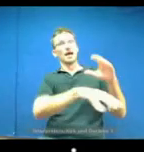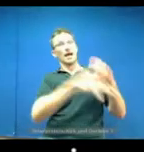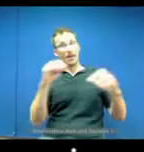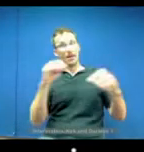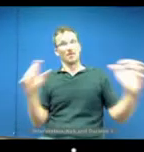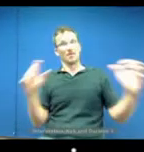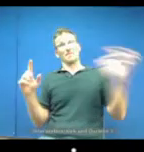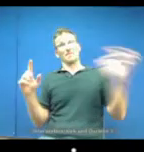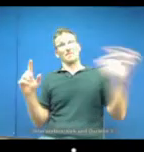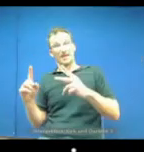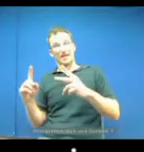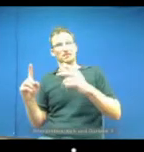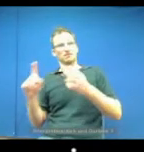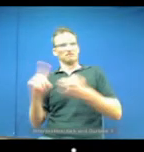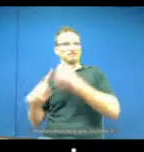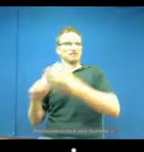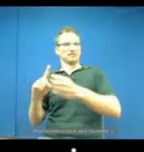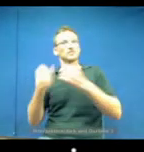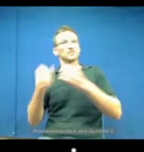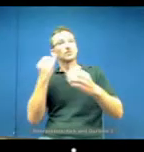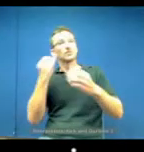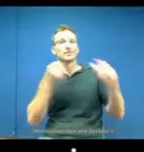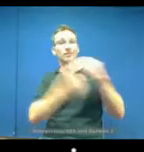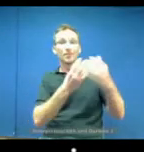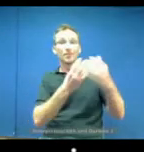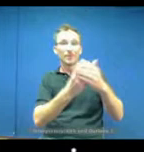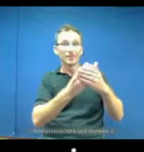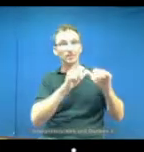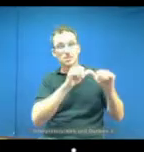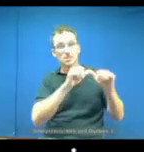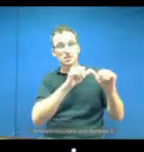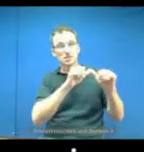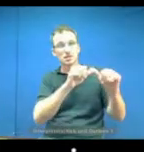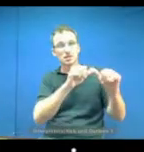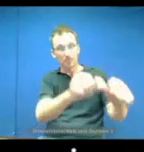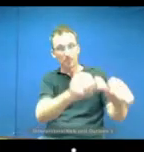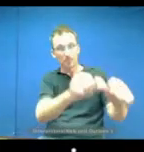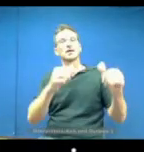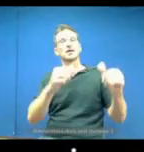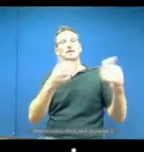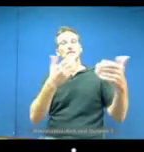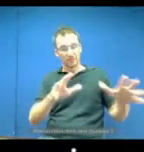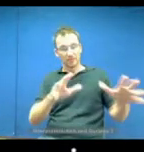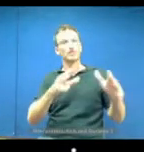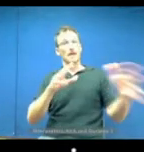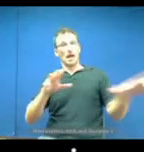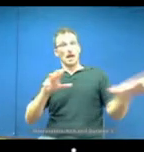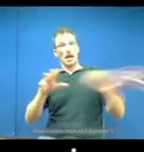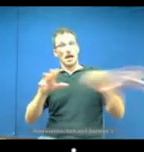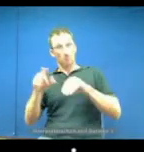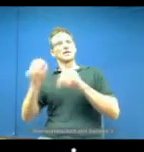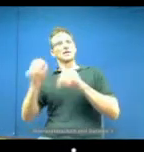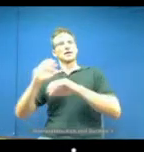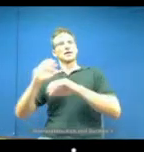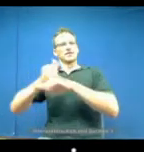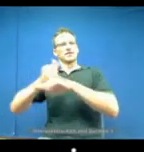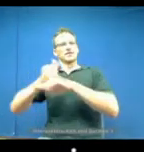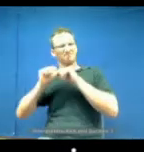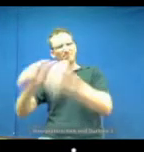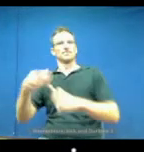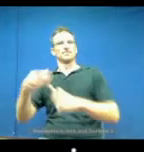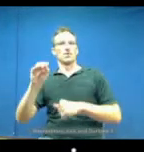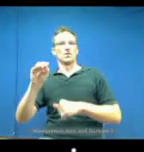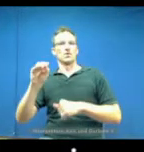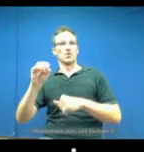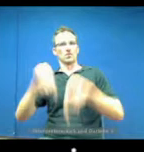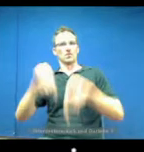and has served in prison for a period of time, then the petitioner can get a permanent order in Maryland. In a final protective order